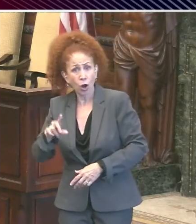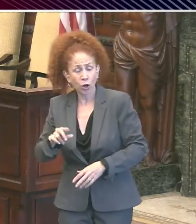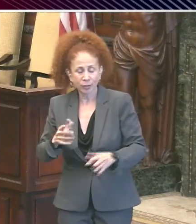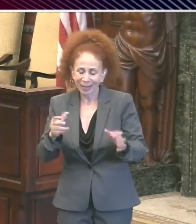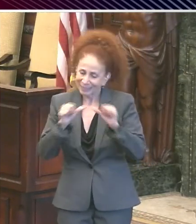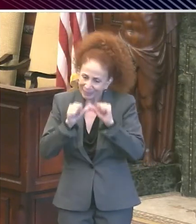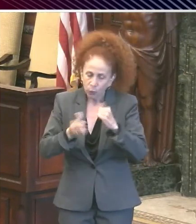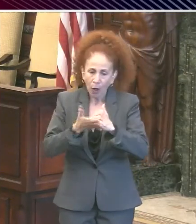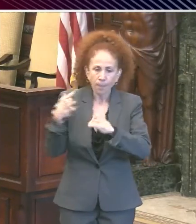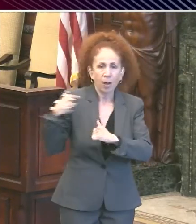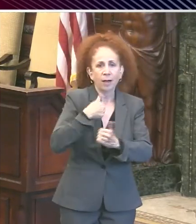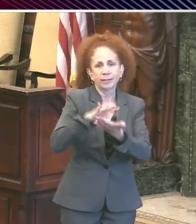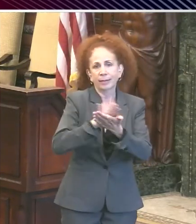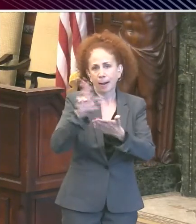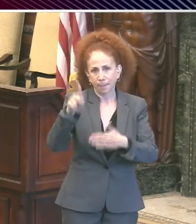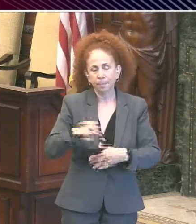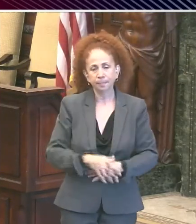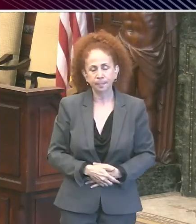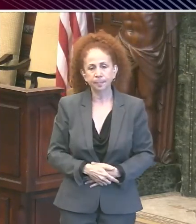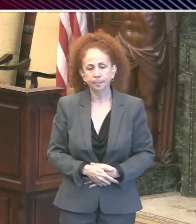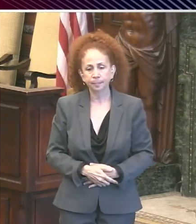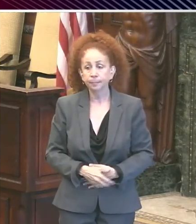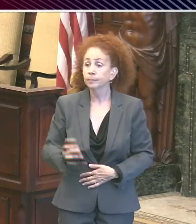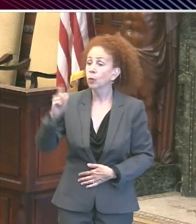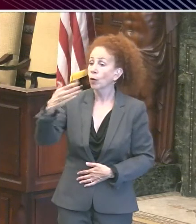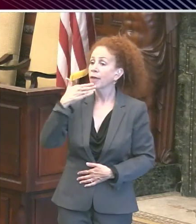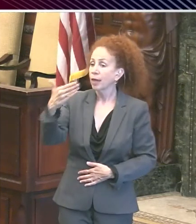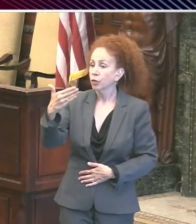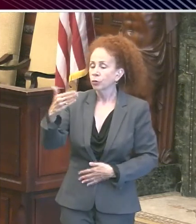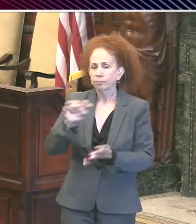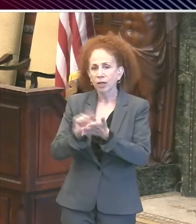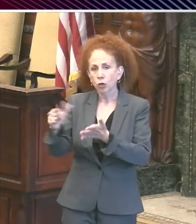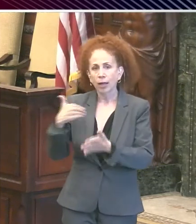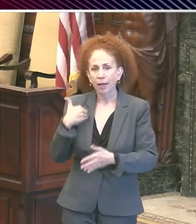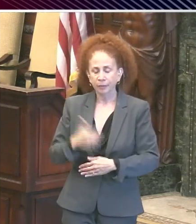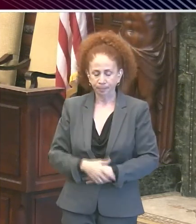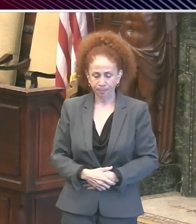continue to help us clean up. Okay, thank you very much. That's all I have.